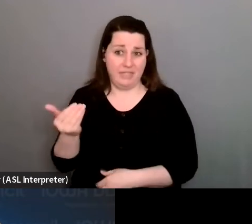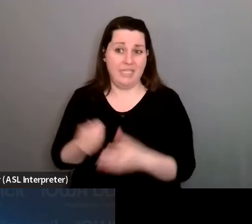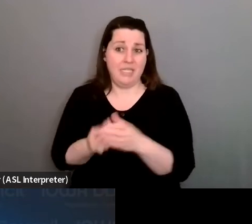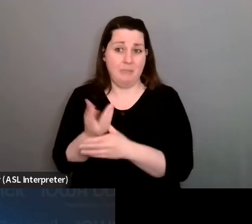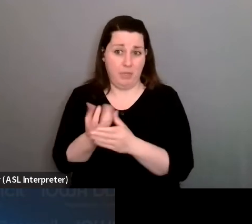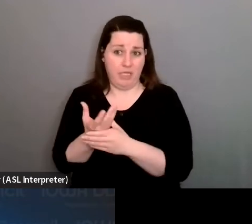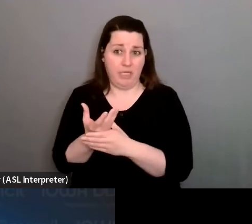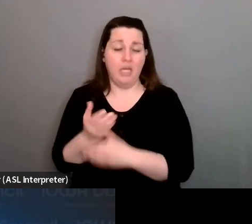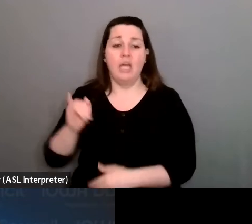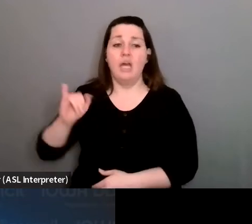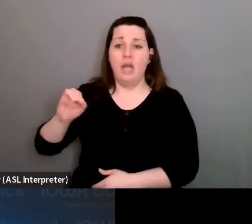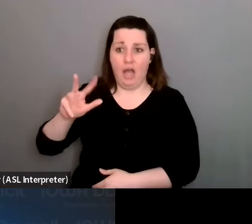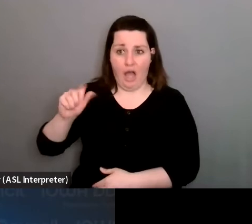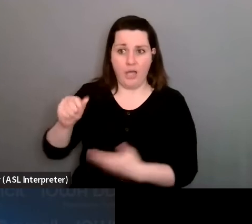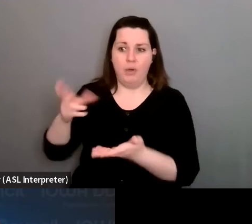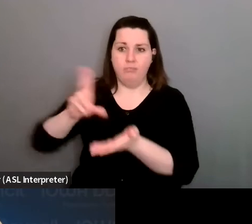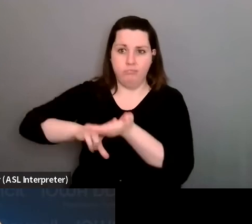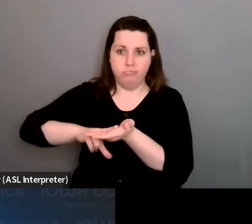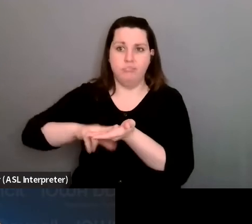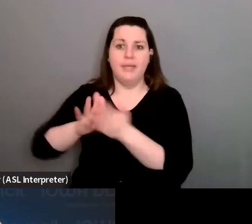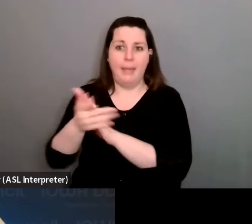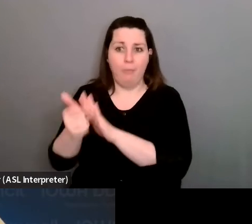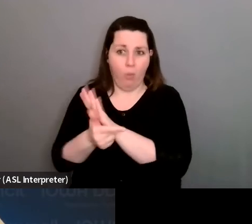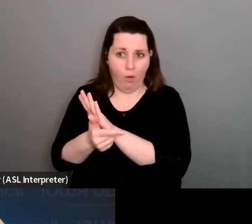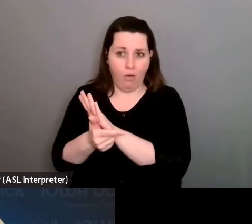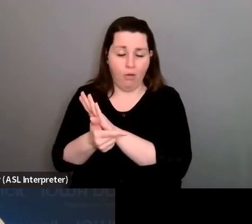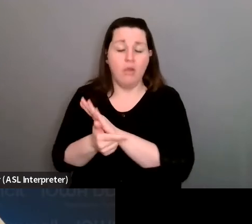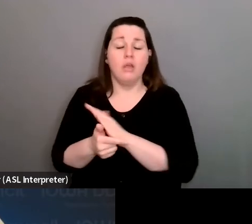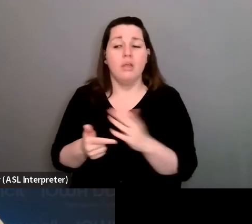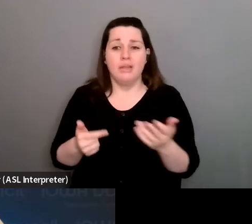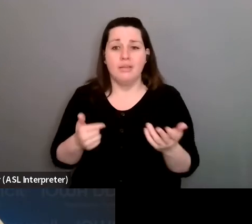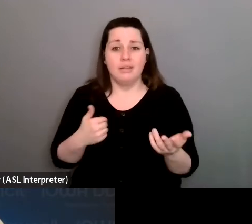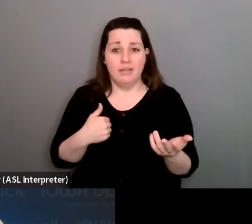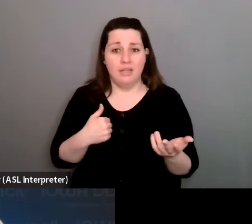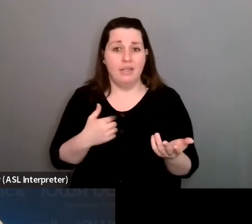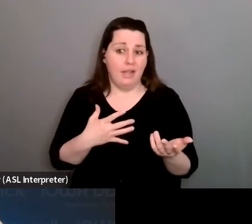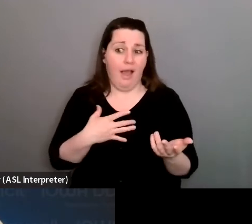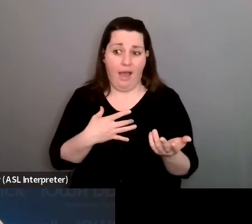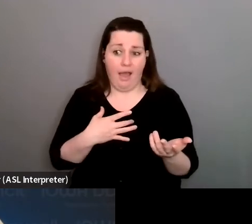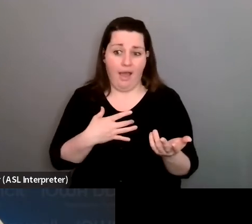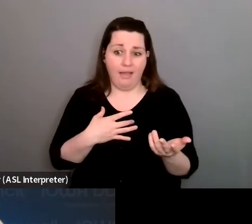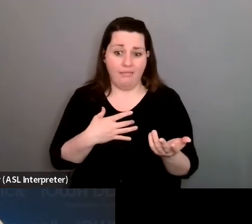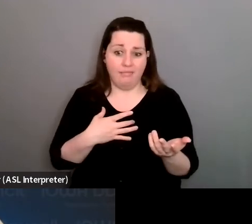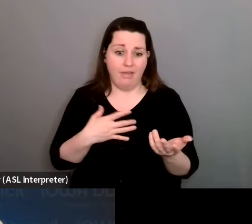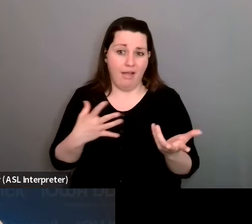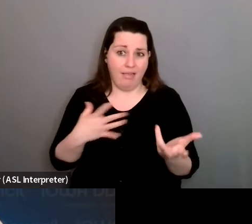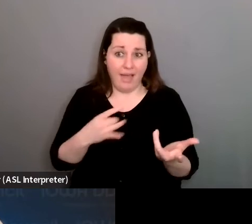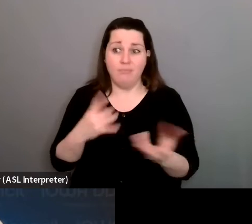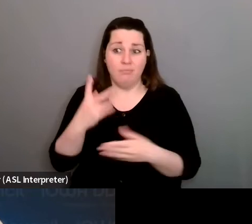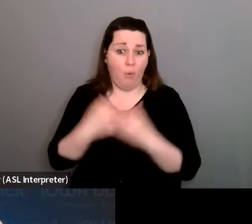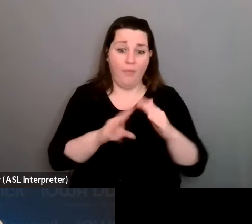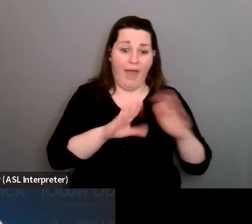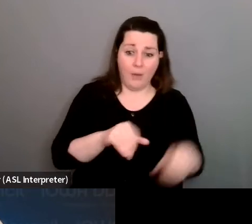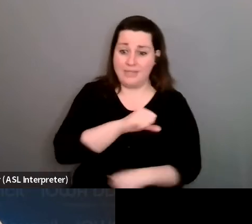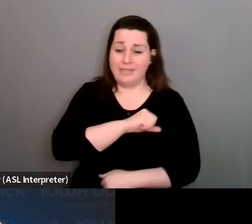Iowa's version of the bill was signed into law. I always like to point out that it was done unanimously in both the House and the Senate and